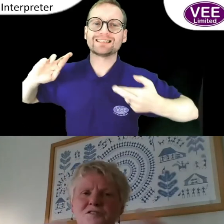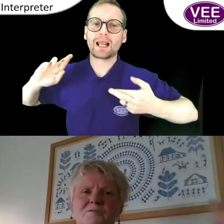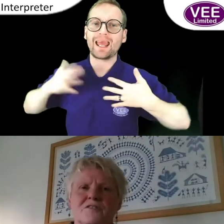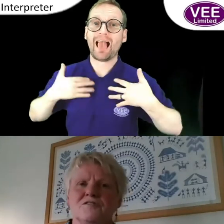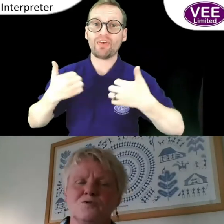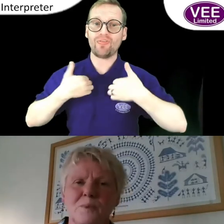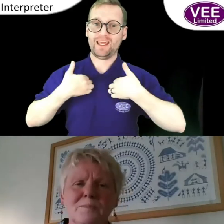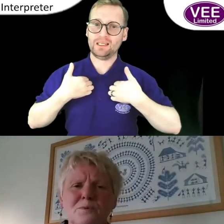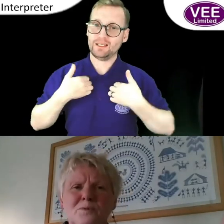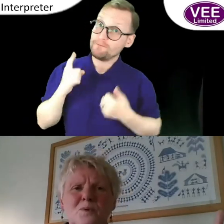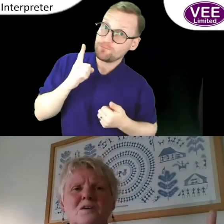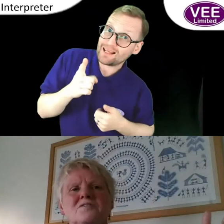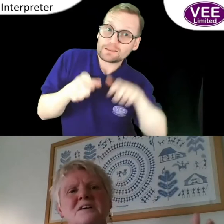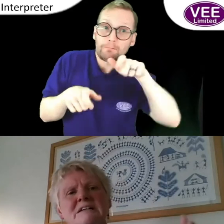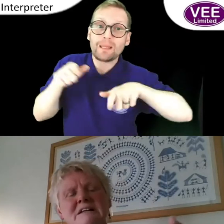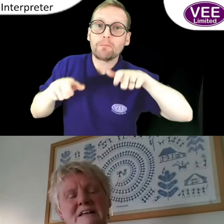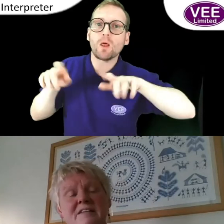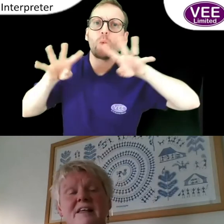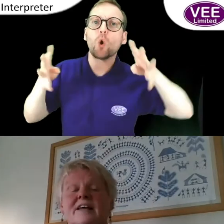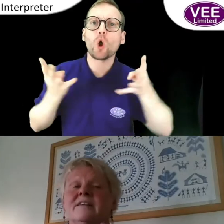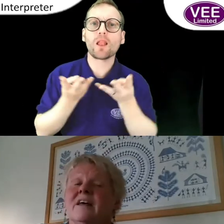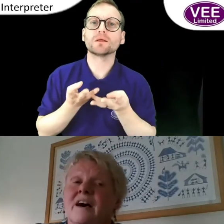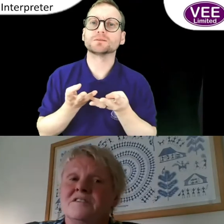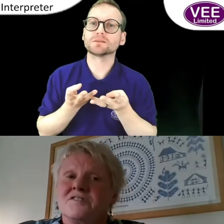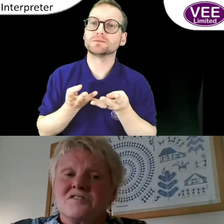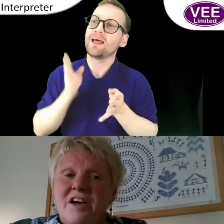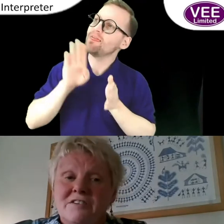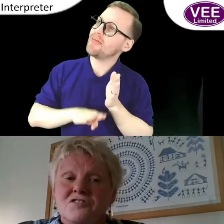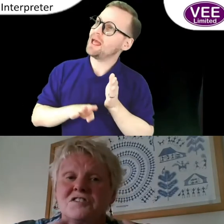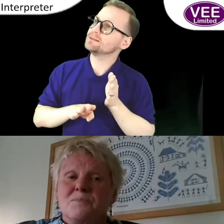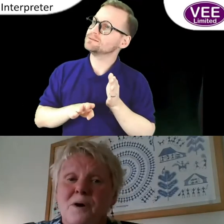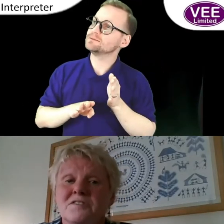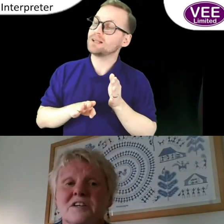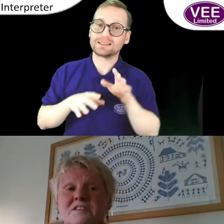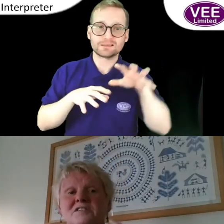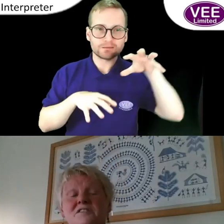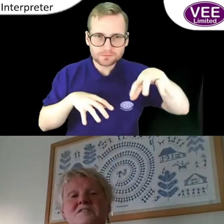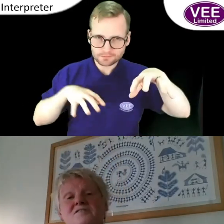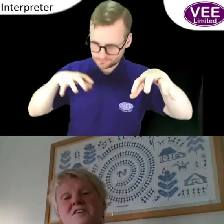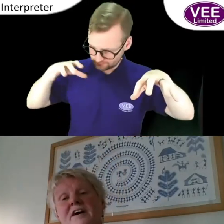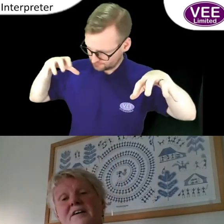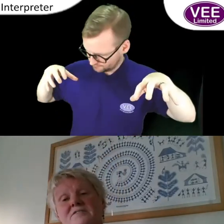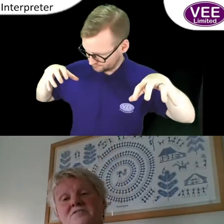which has, first of all, peopled the world. Then as territories and politics